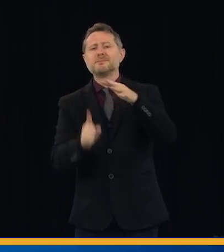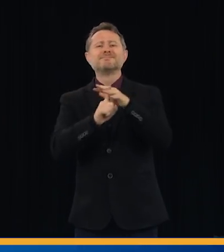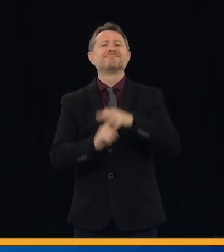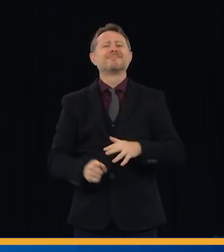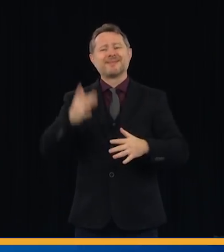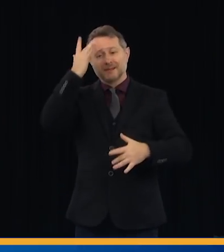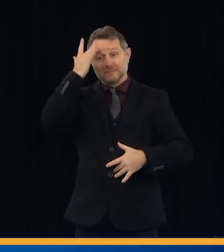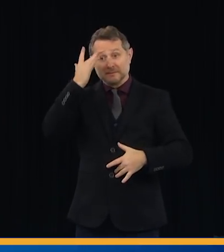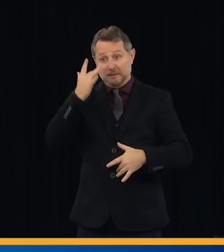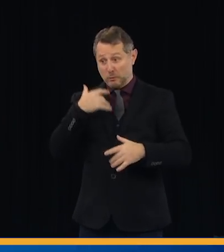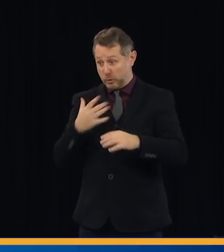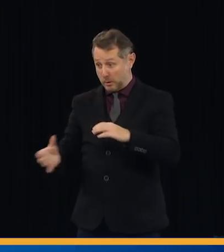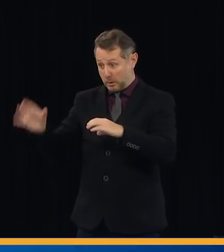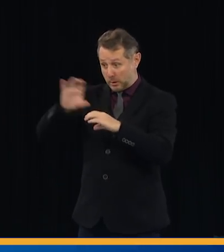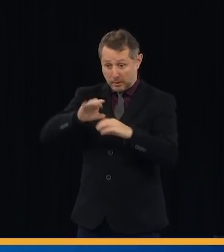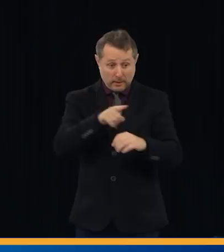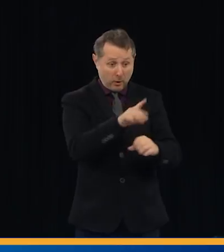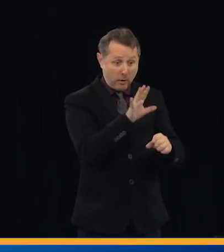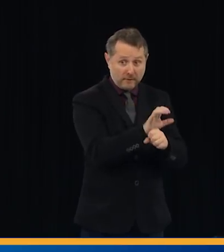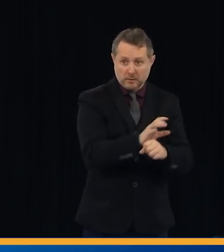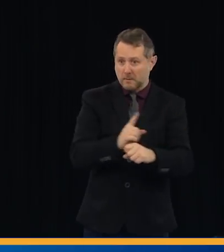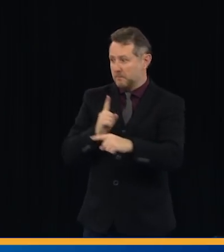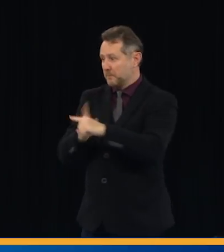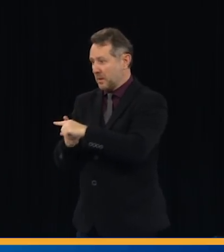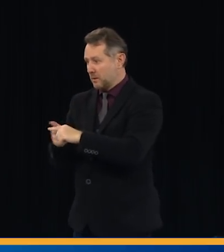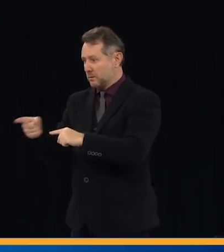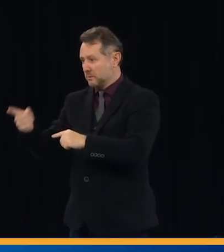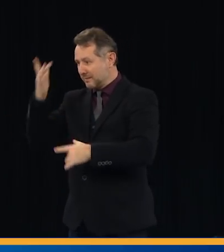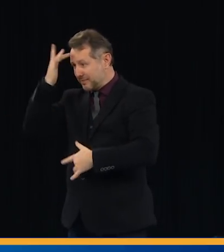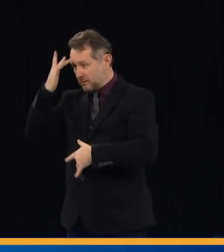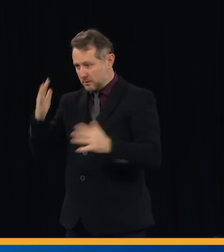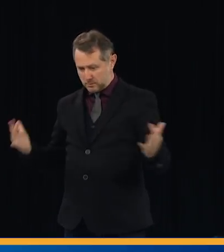them, the COVID